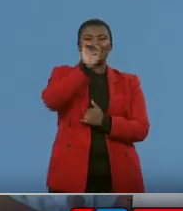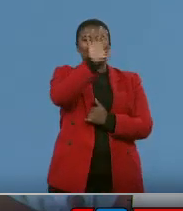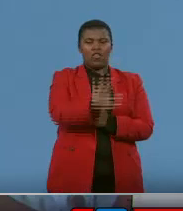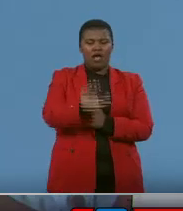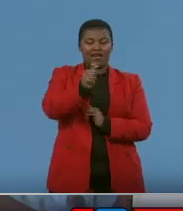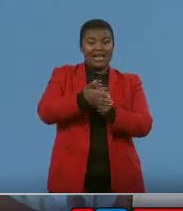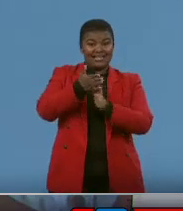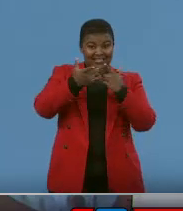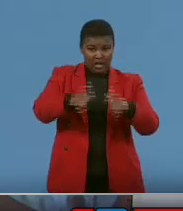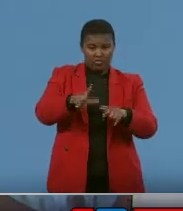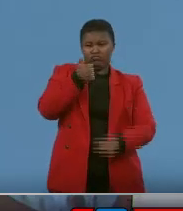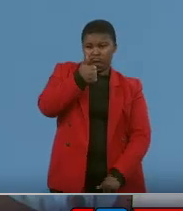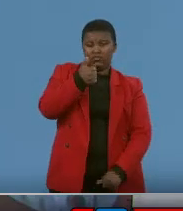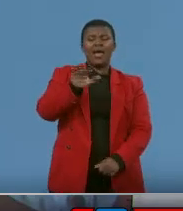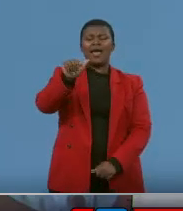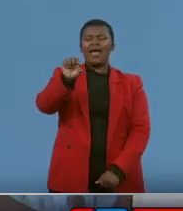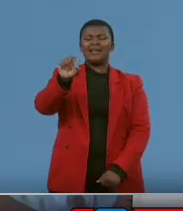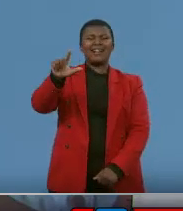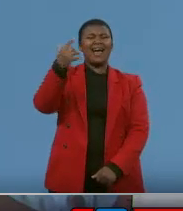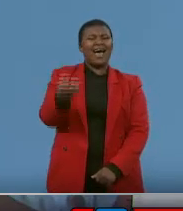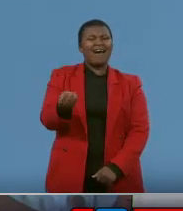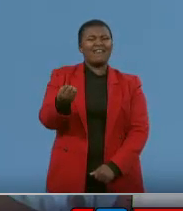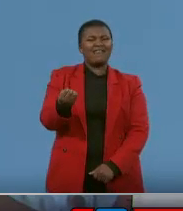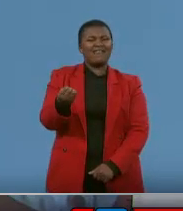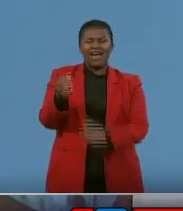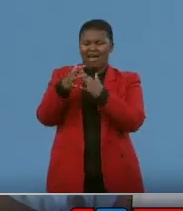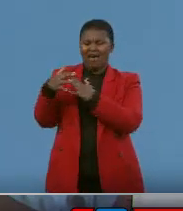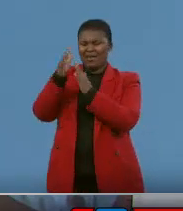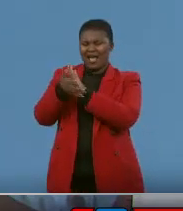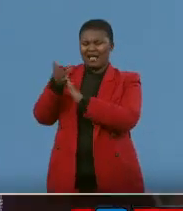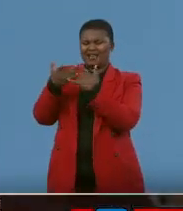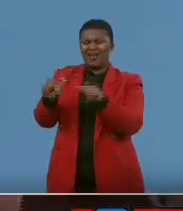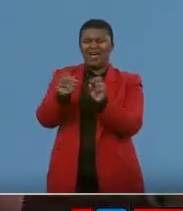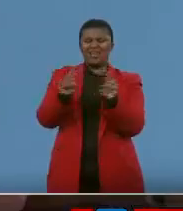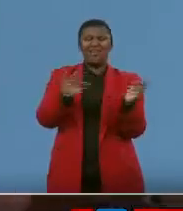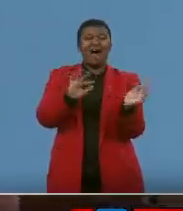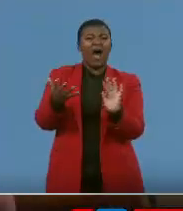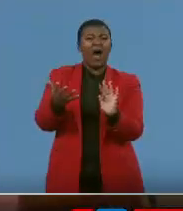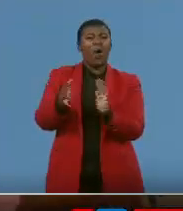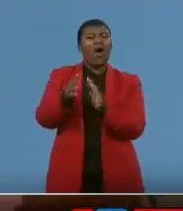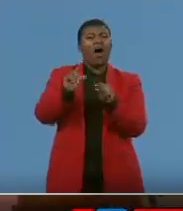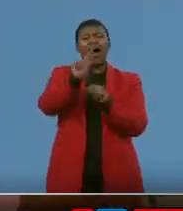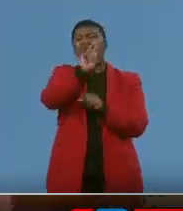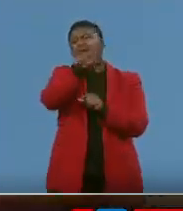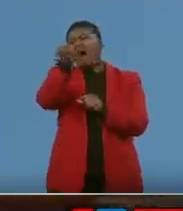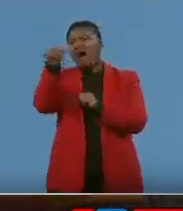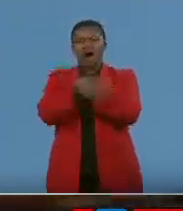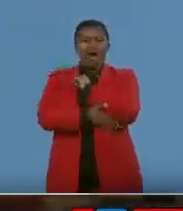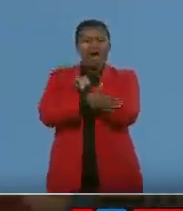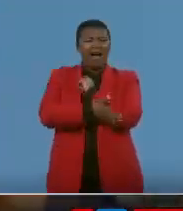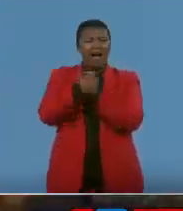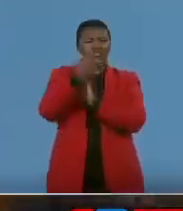Language. That's fairly obvious. Then you've got ASL. Yes. How different are we when compared to other sign language, I